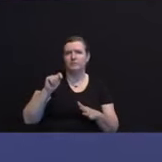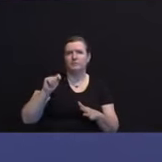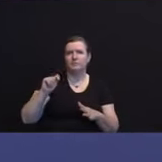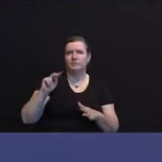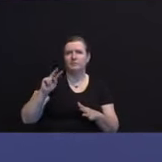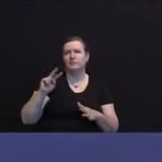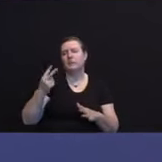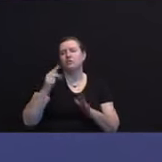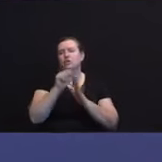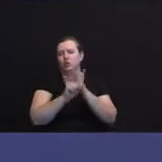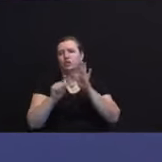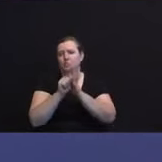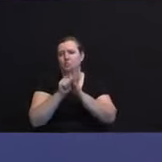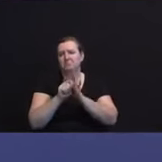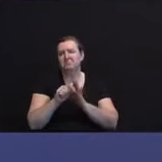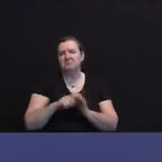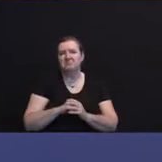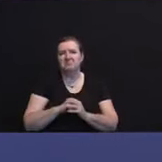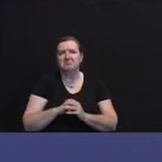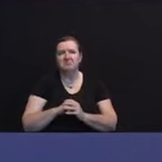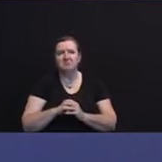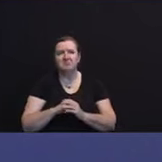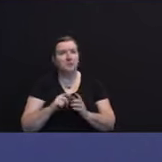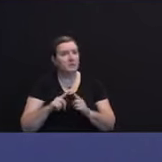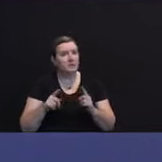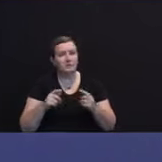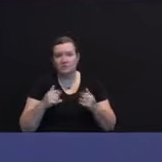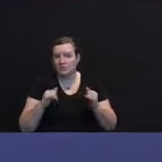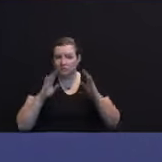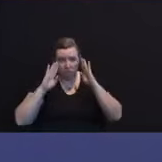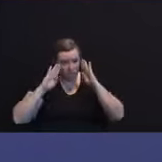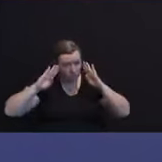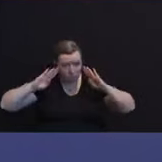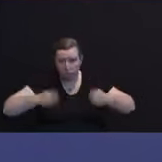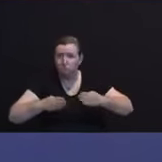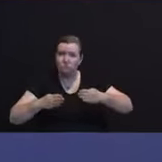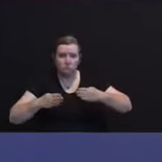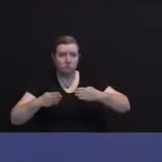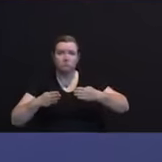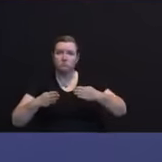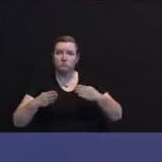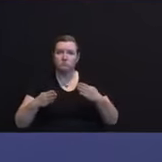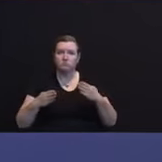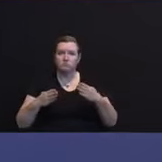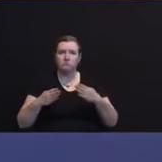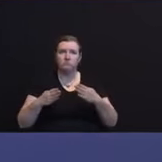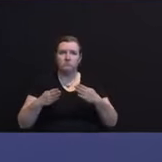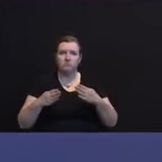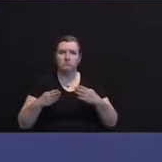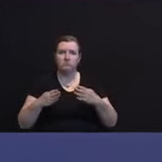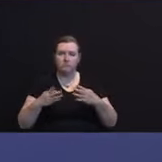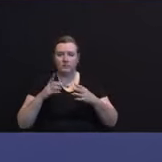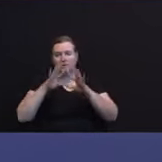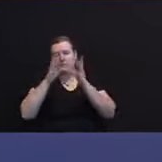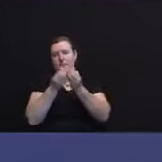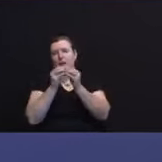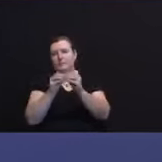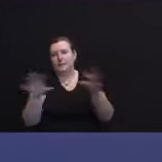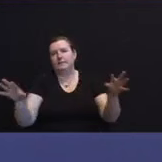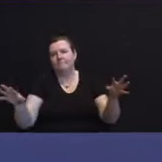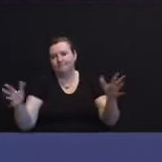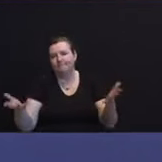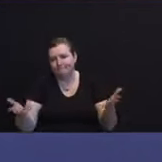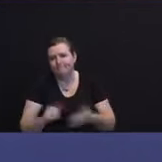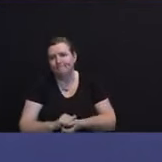although the overwhelming amount of my focus, as you can imagine, is on the pandemic, and that'll continue to be the case.